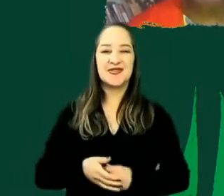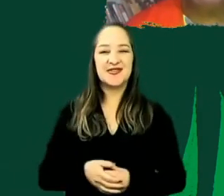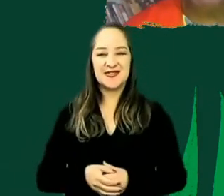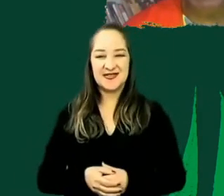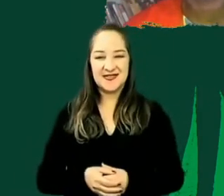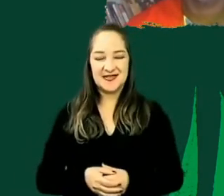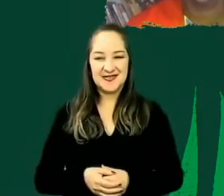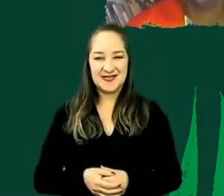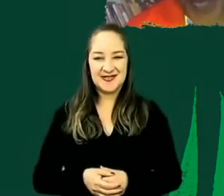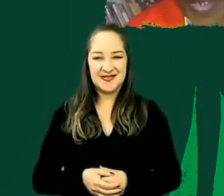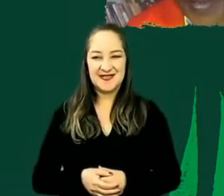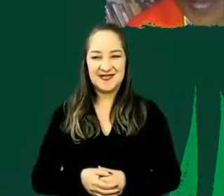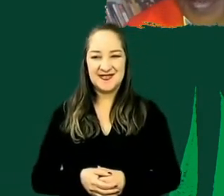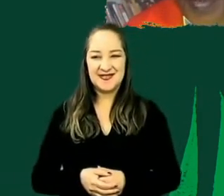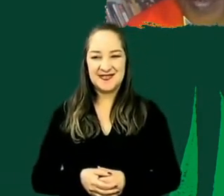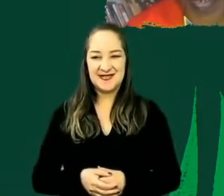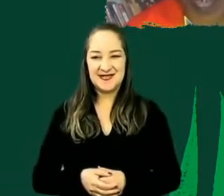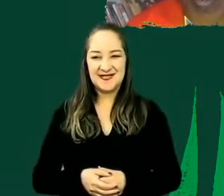Evaristo.